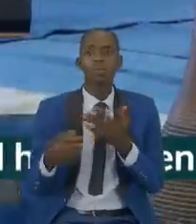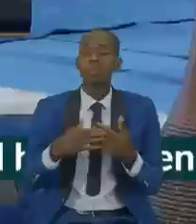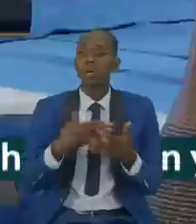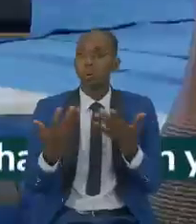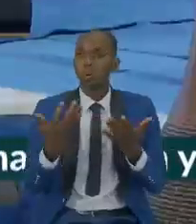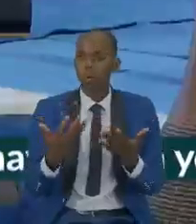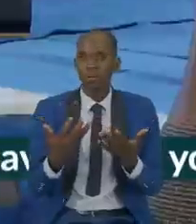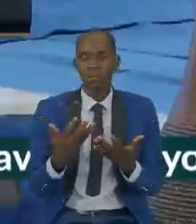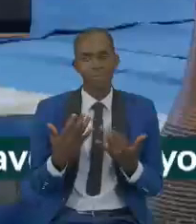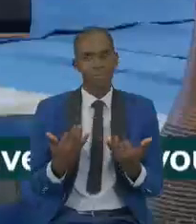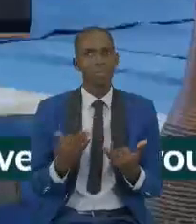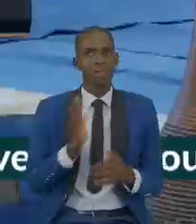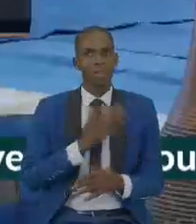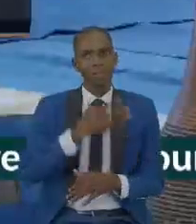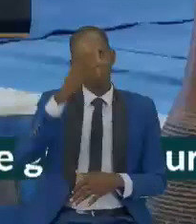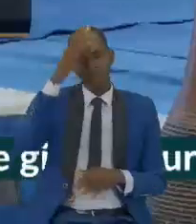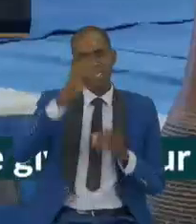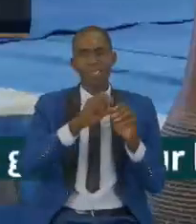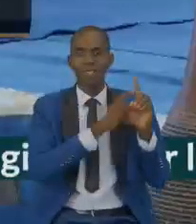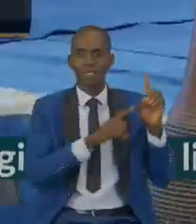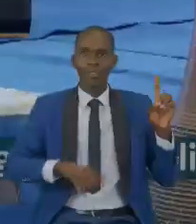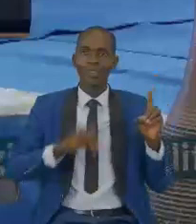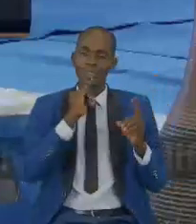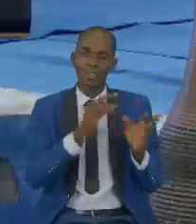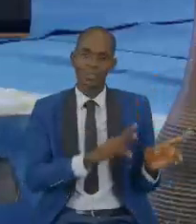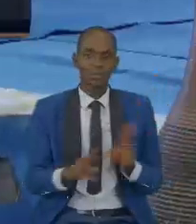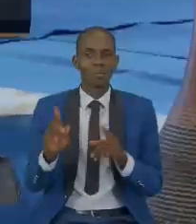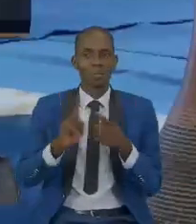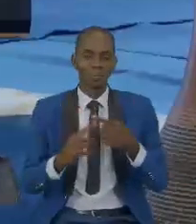Lord is up to pray.